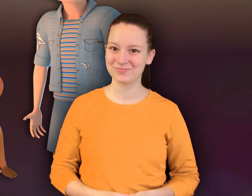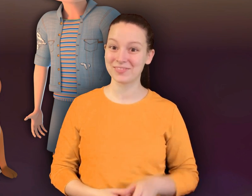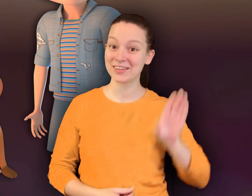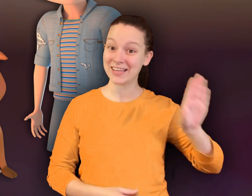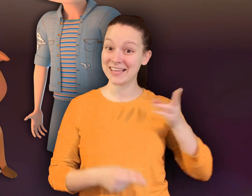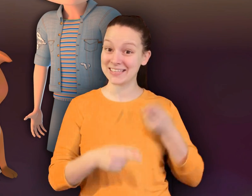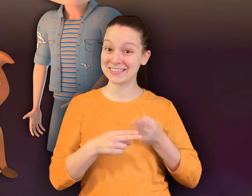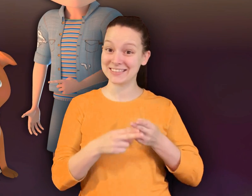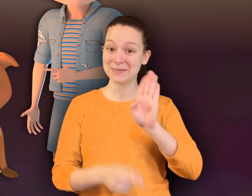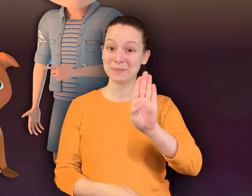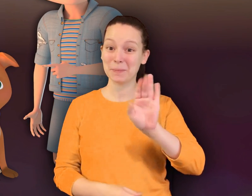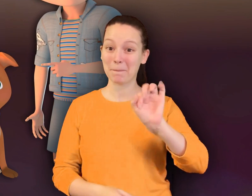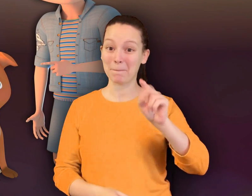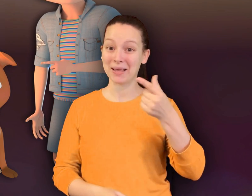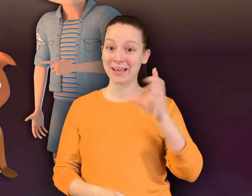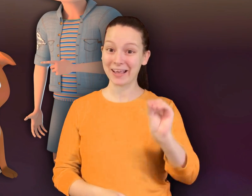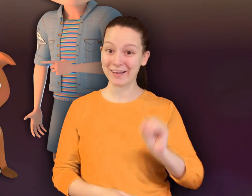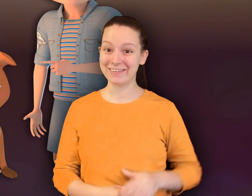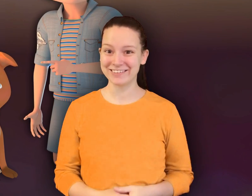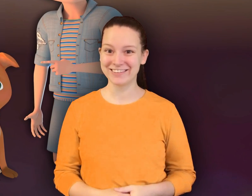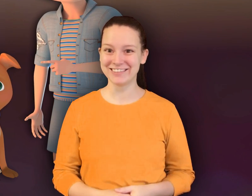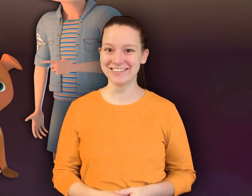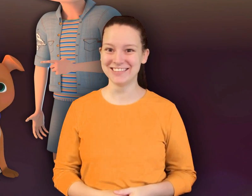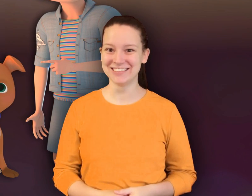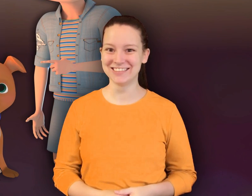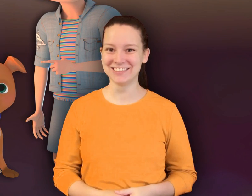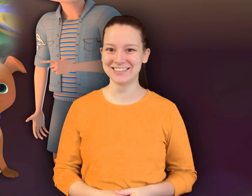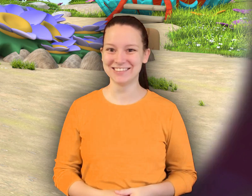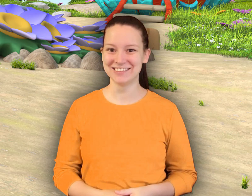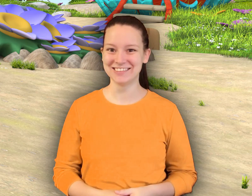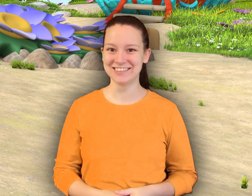cartoon and Bingo was his